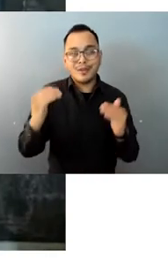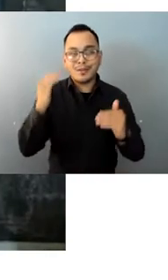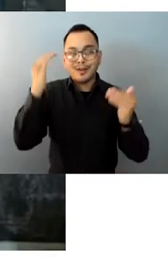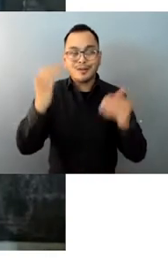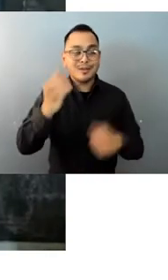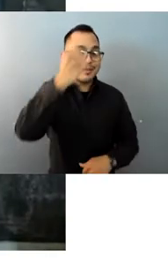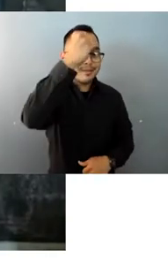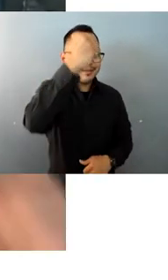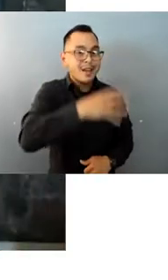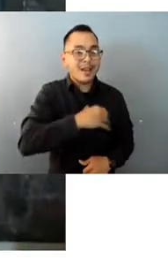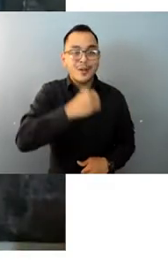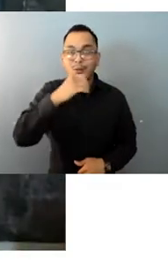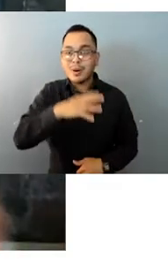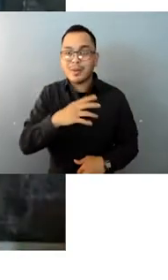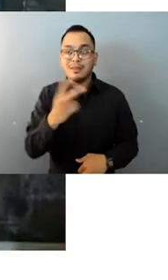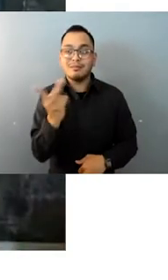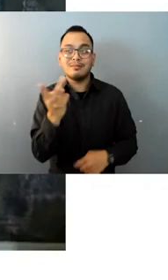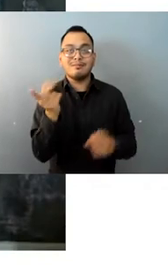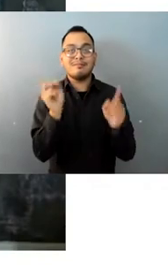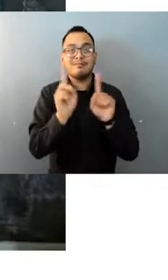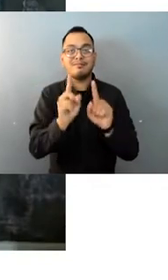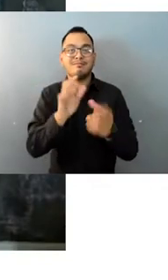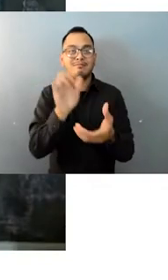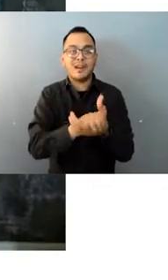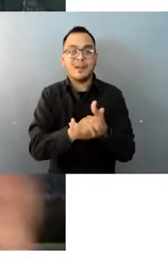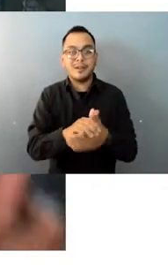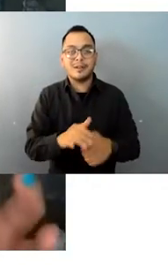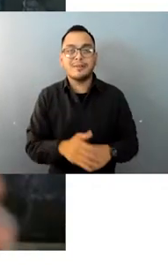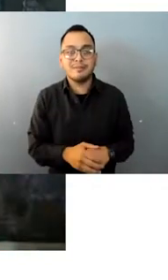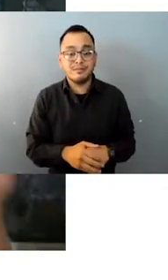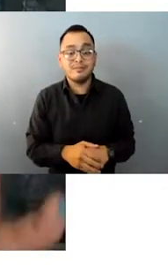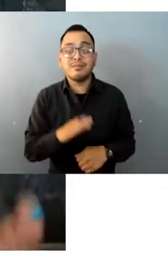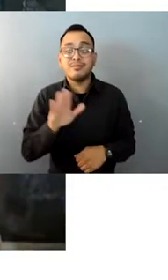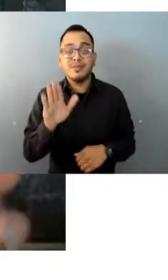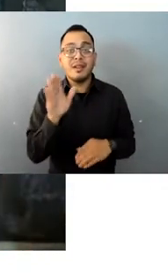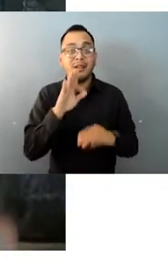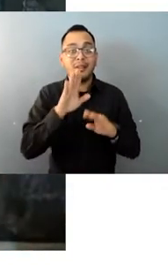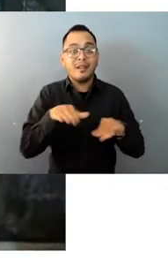one woman, and they were married to each other. Very likely, the